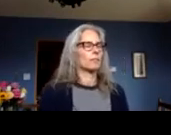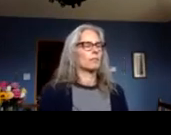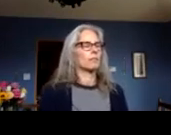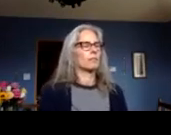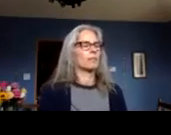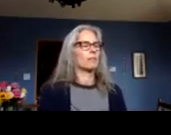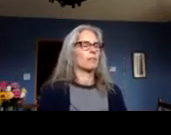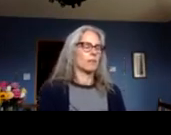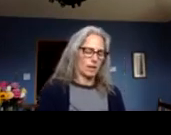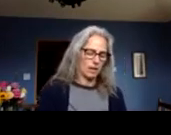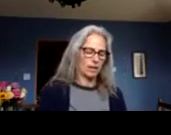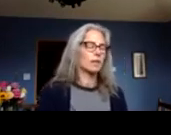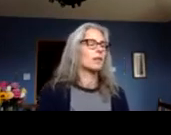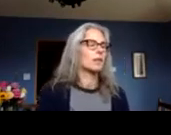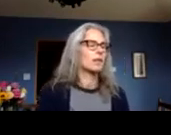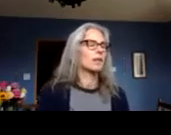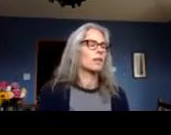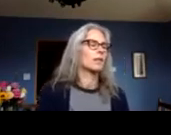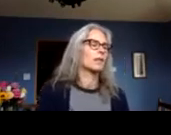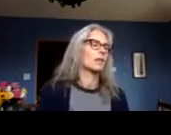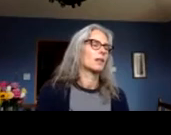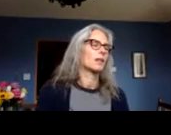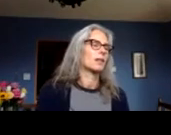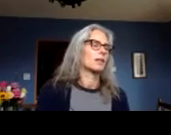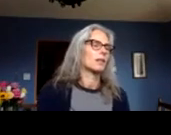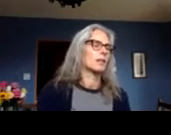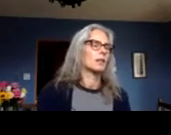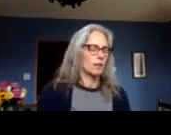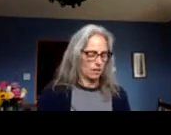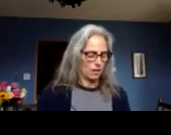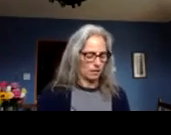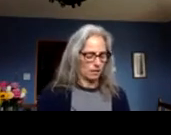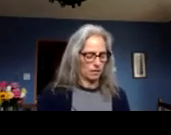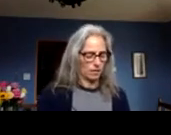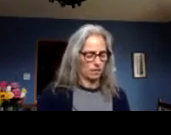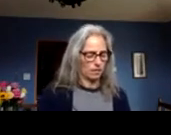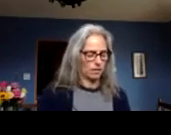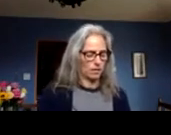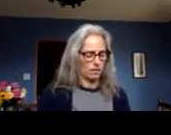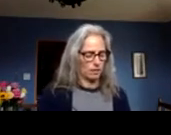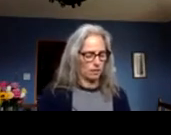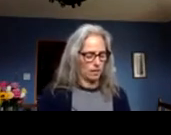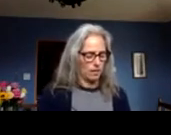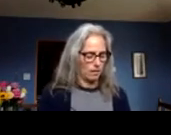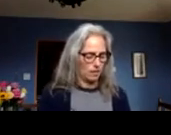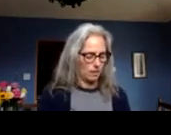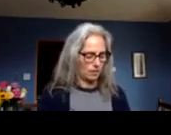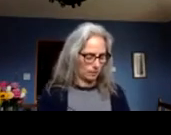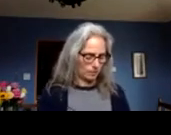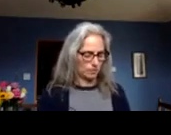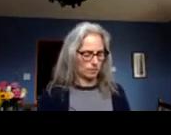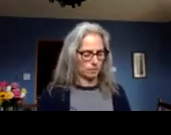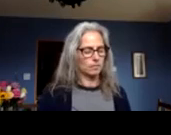click on it, all the way at the bottom, there's a settings bar. And the settings bar allows you to adjust